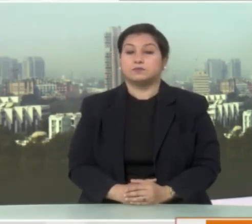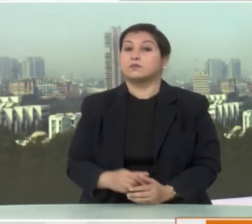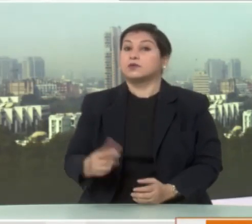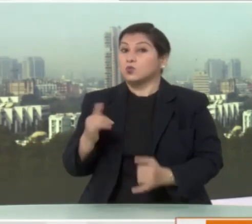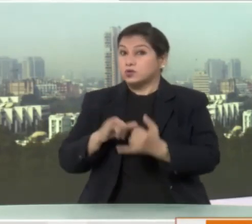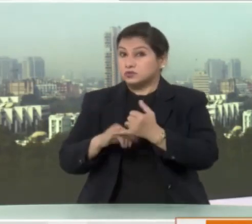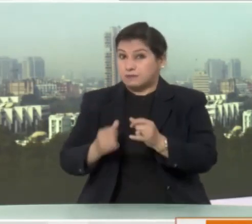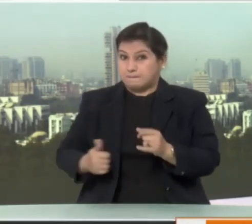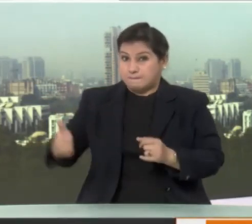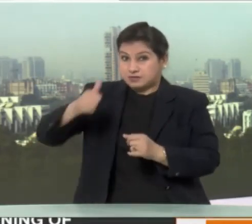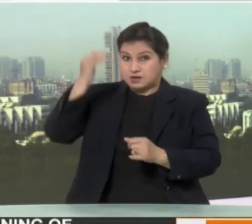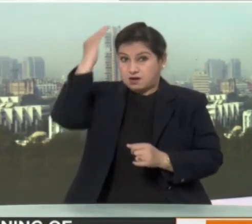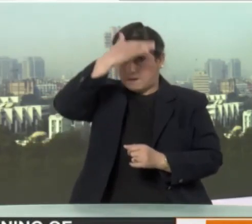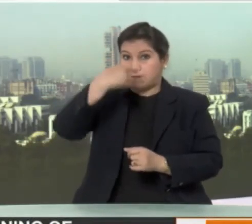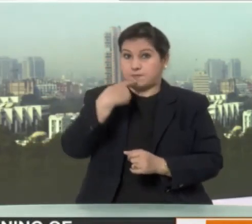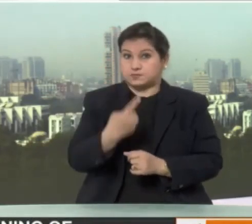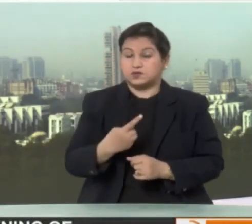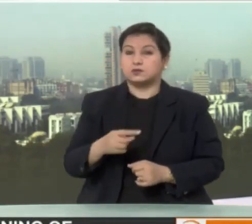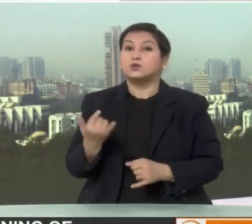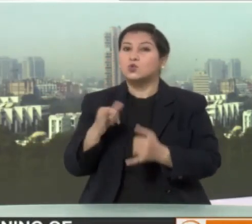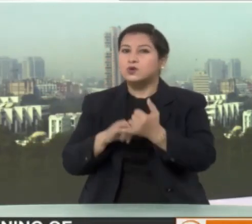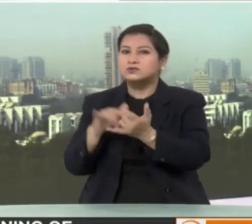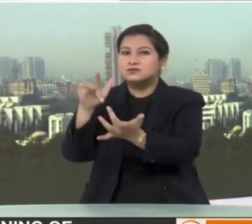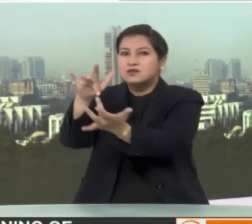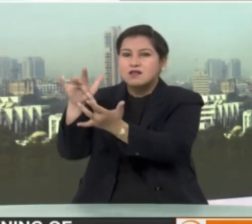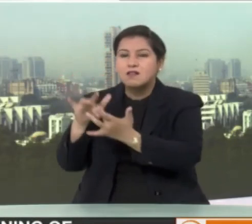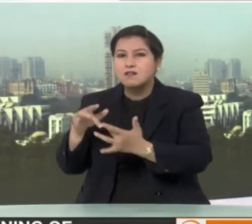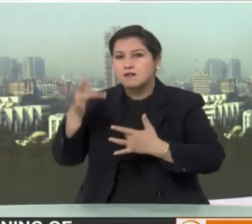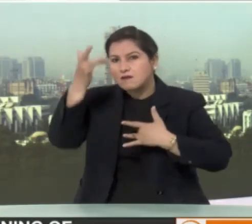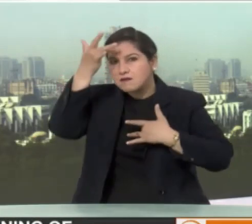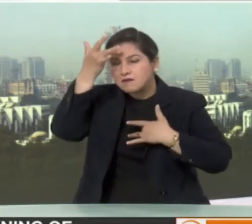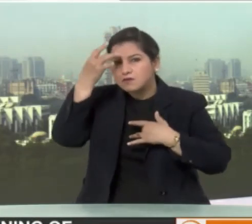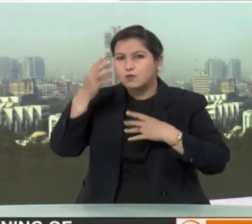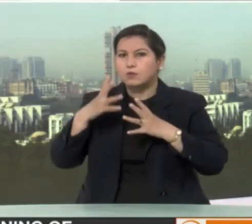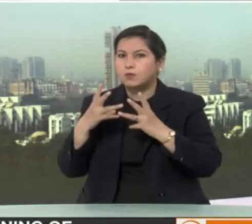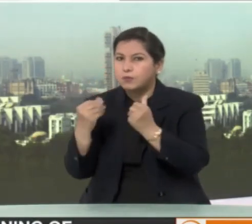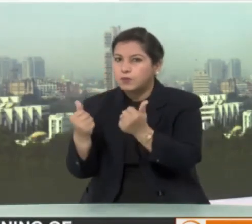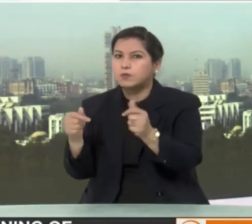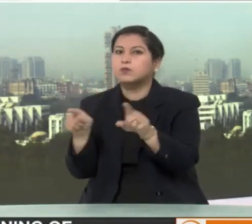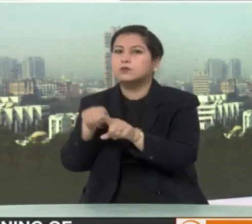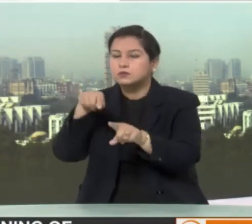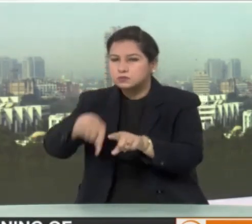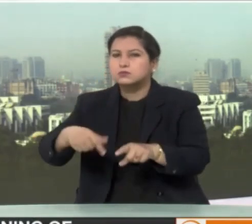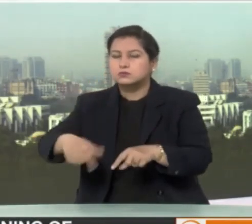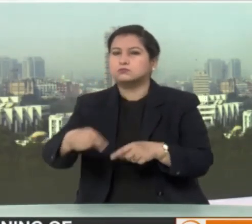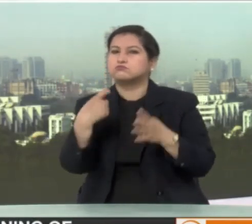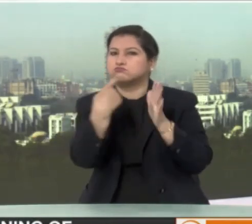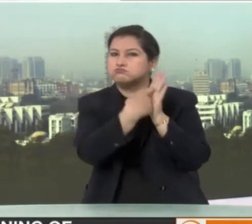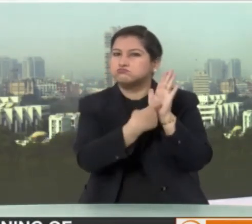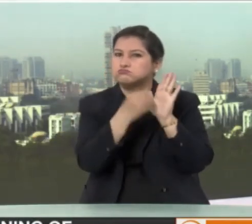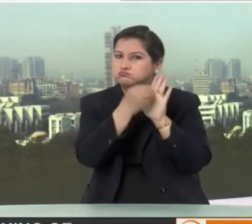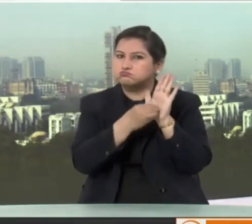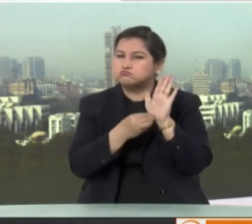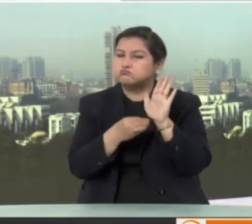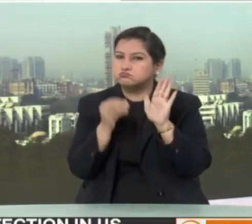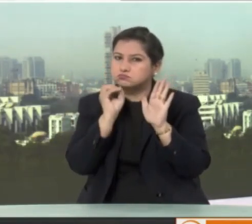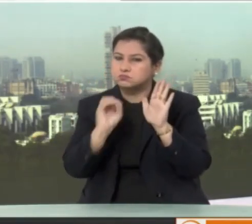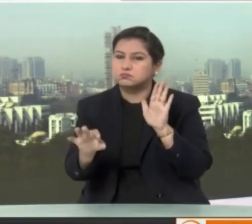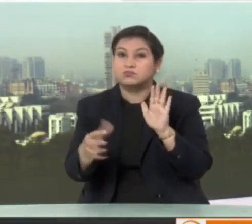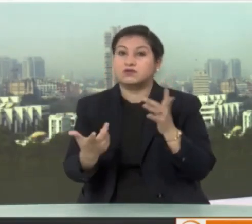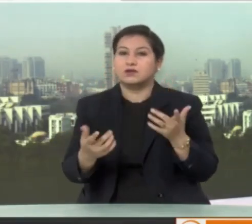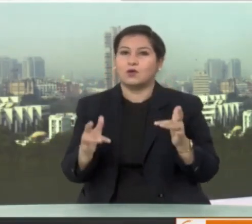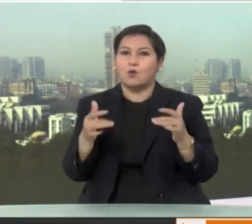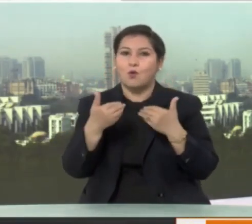US President Donald Trump said that the US Centers for Disease Control and Prevention would soon issue guidelines on reopening